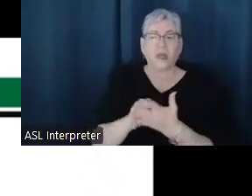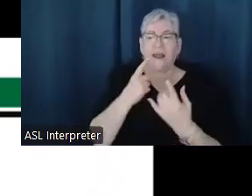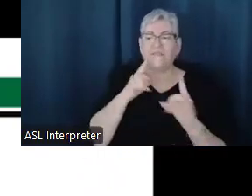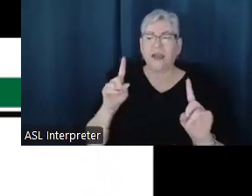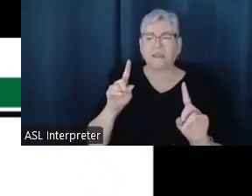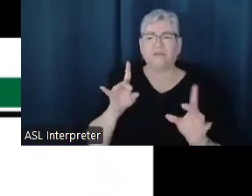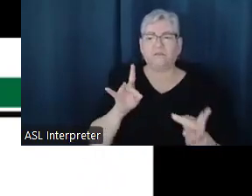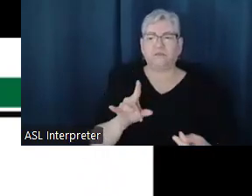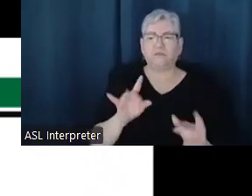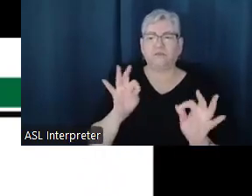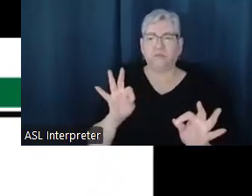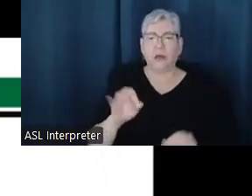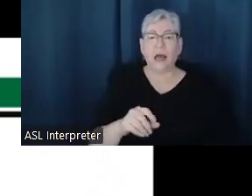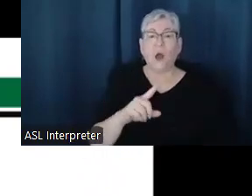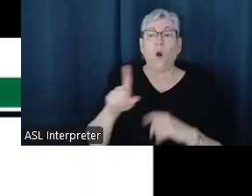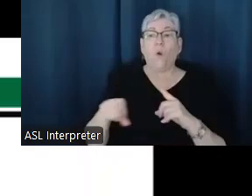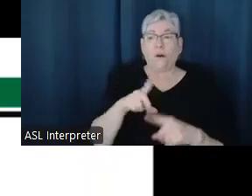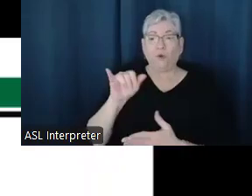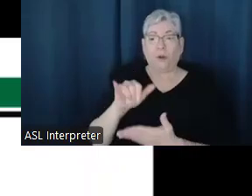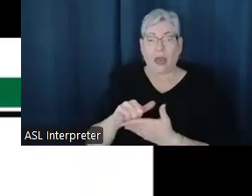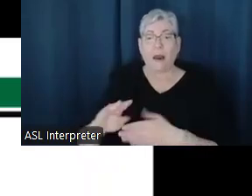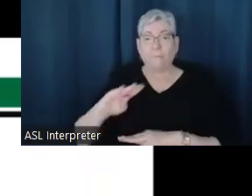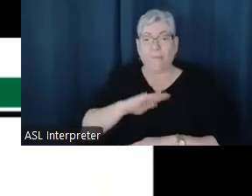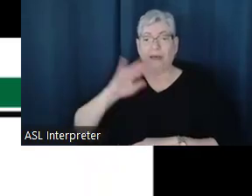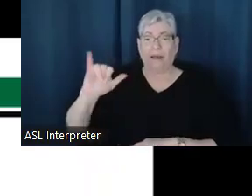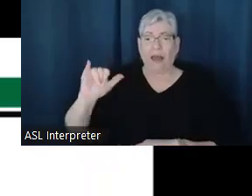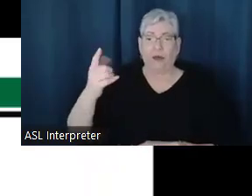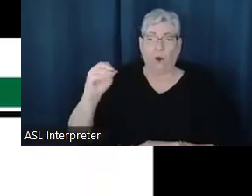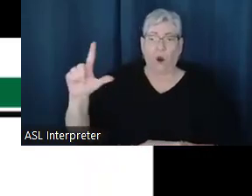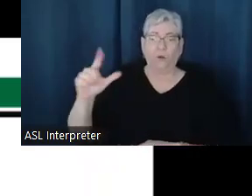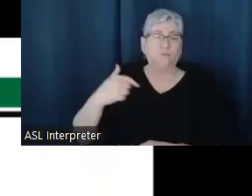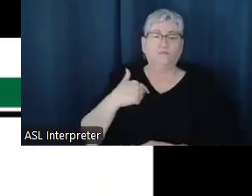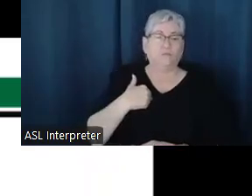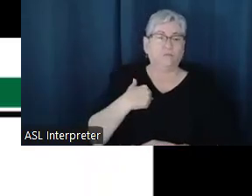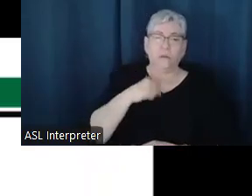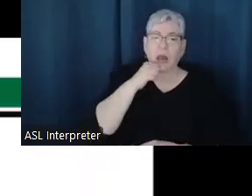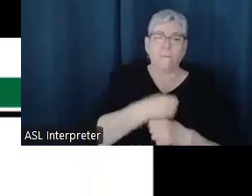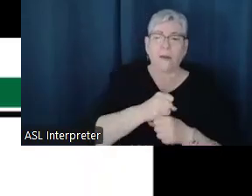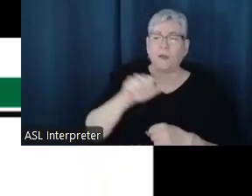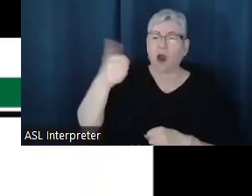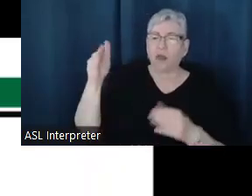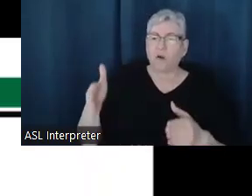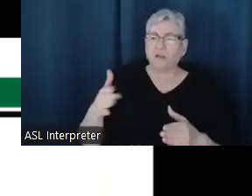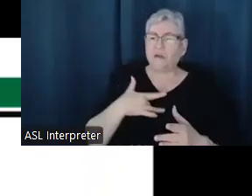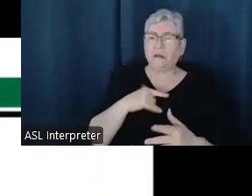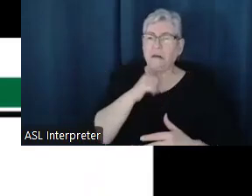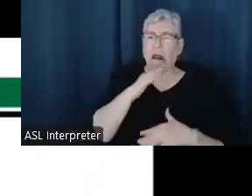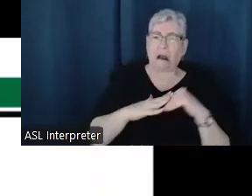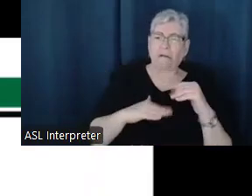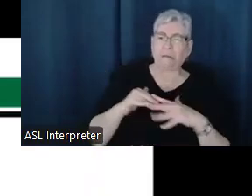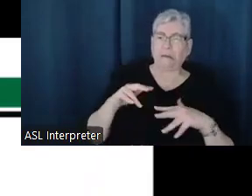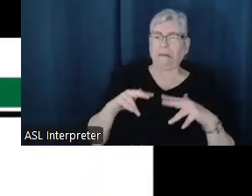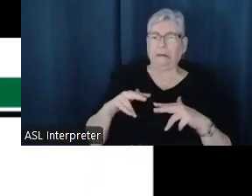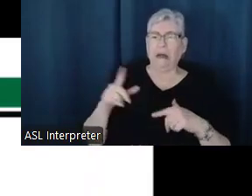And if when I'm doing that and meeting that goal, I'm not making the other person uncomfortable in any way, and they're also having a